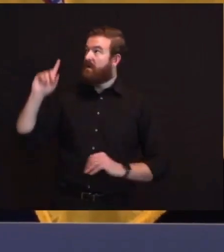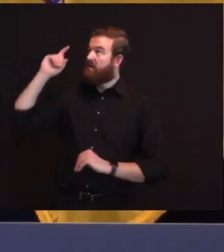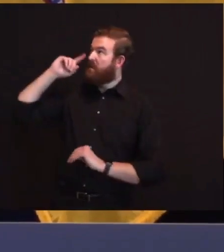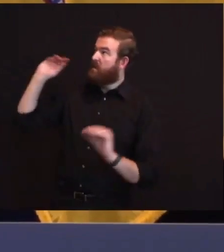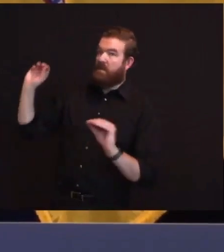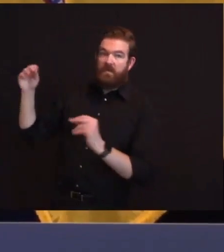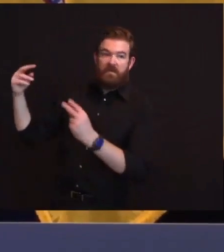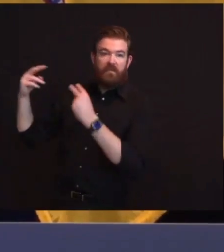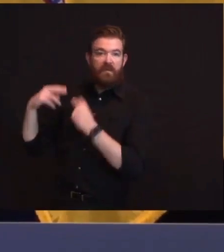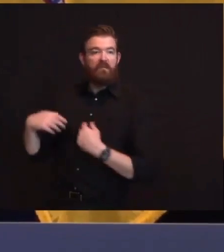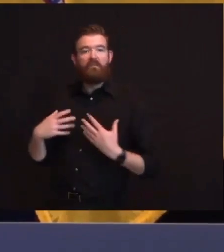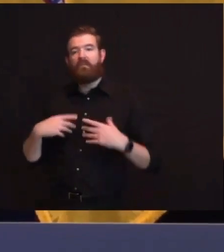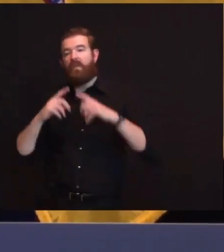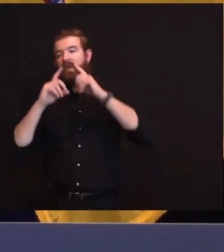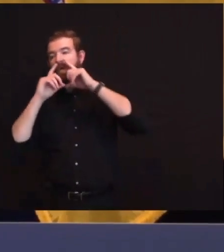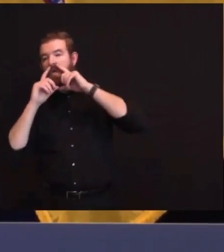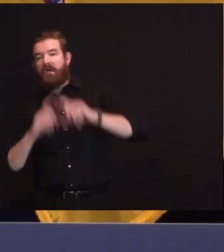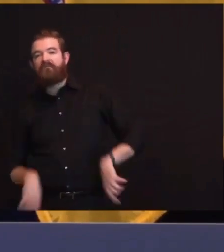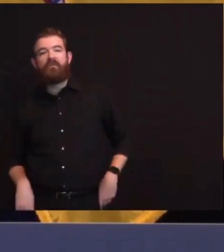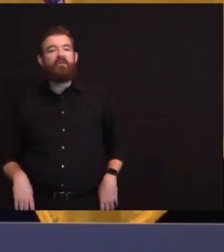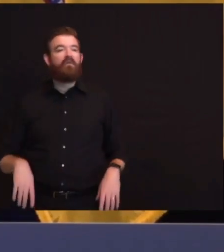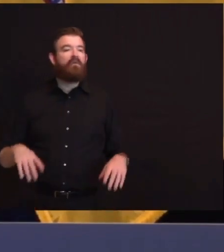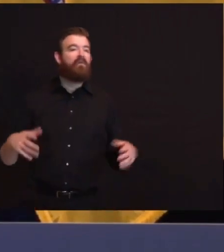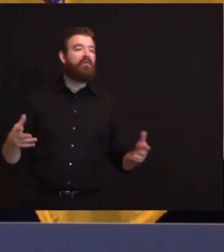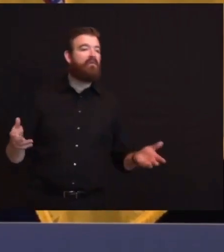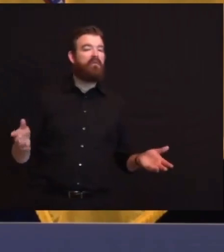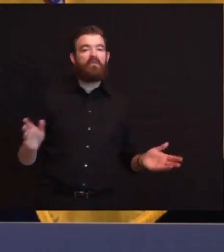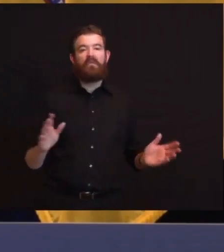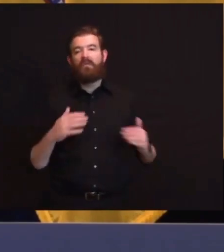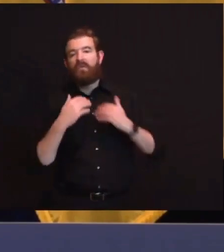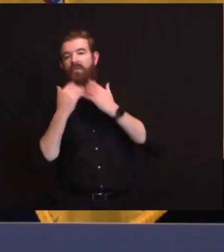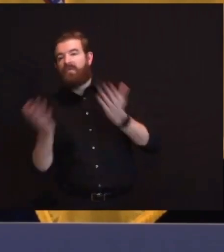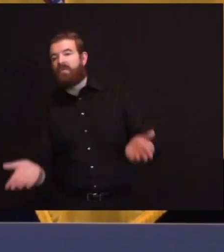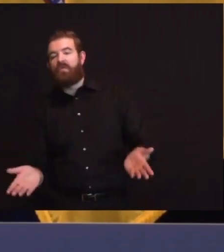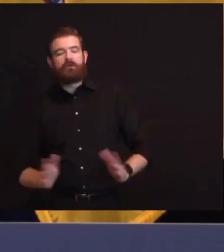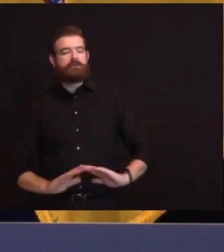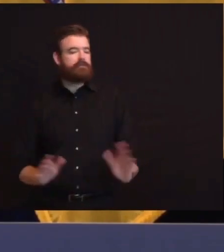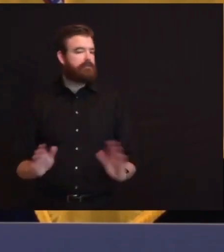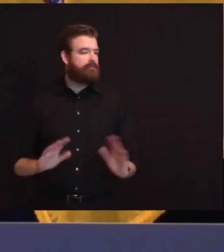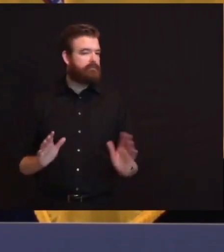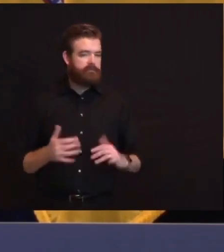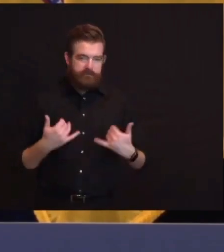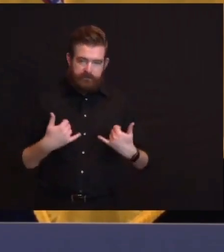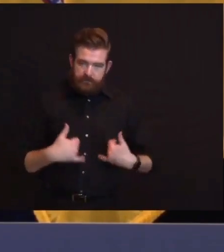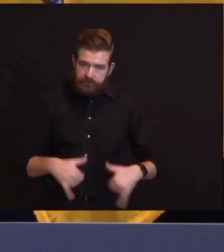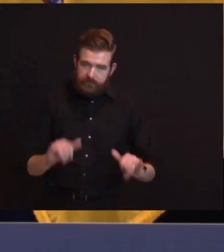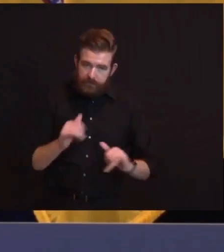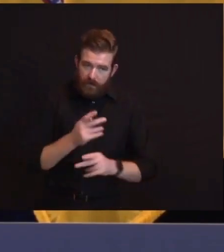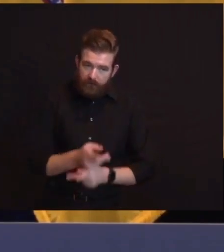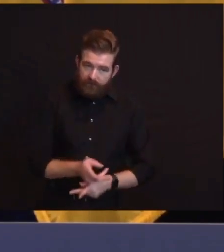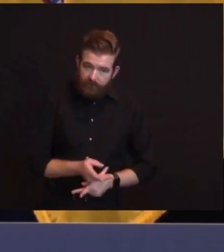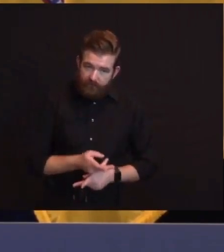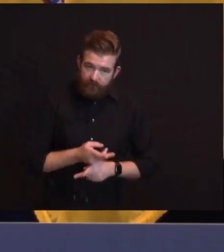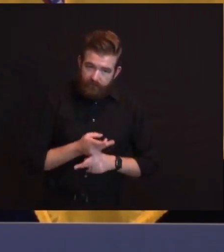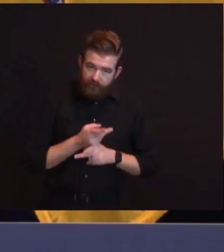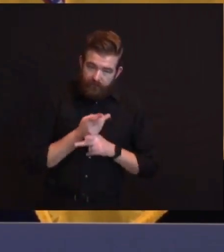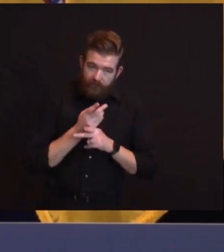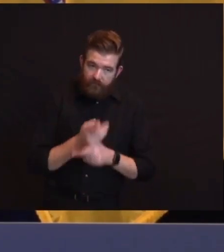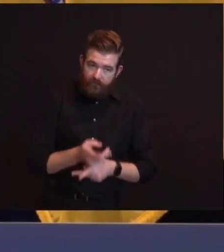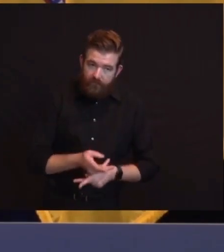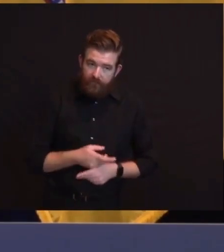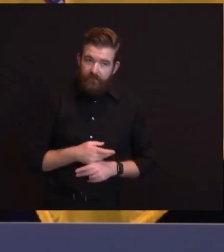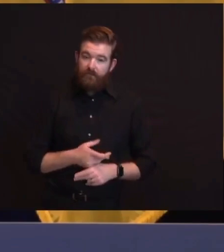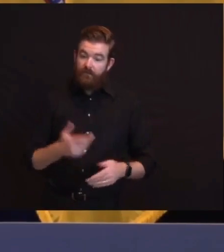your hair down, because you can't. We all have to acknowledge that, and that's particularly with Thanksgiving coming up,